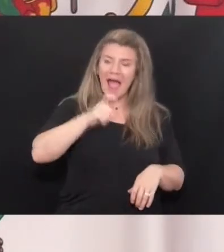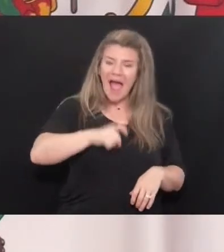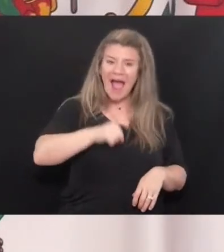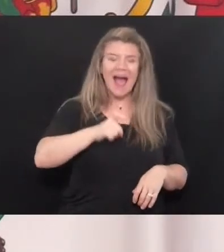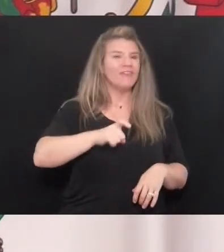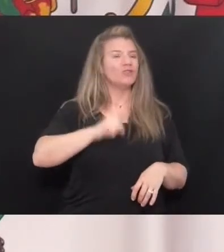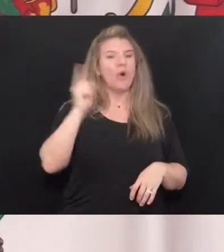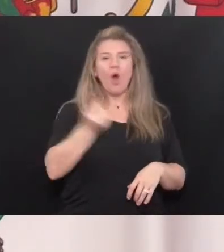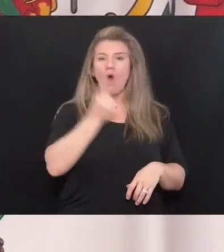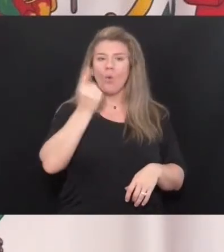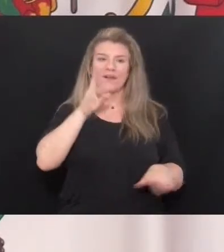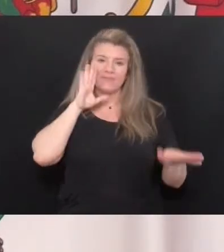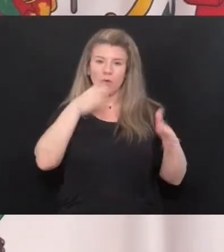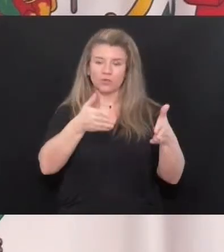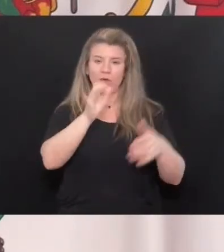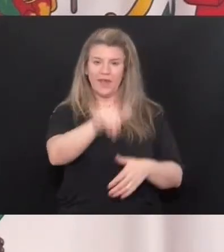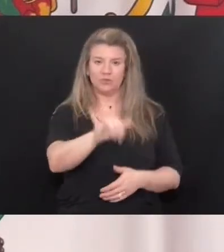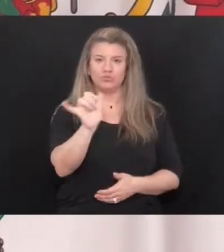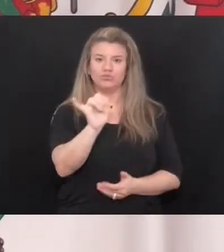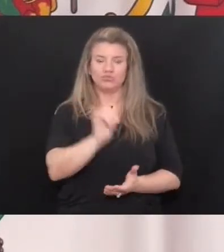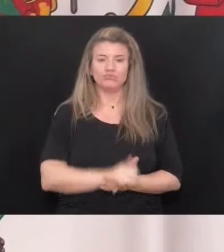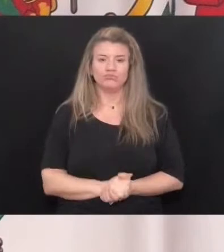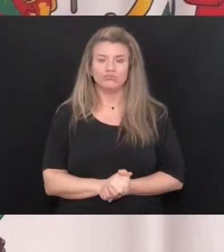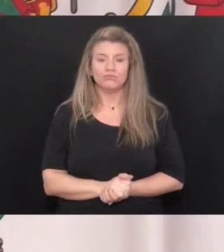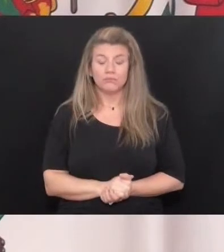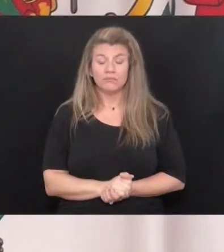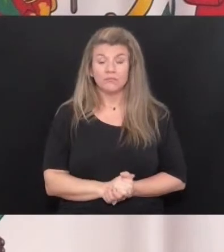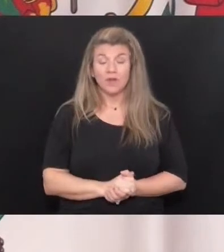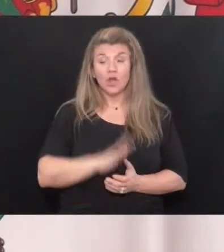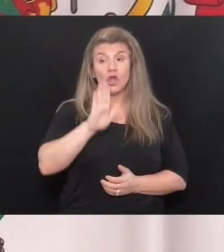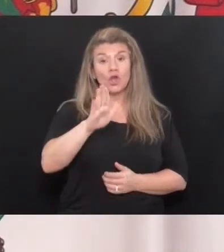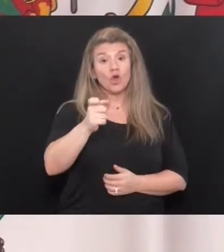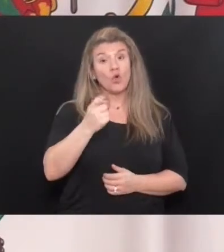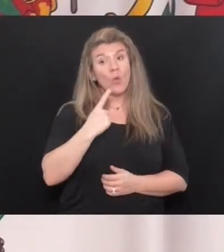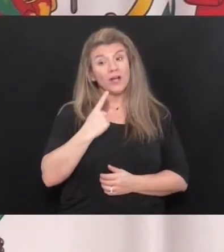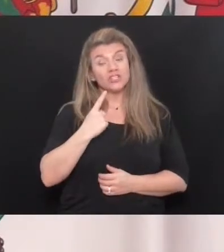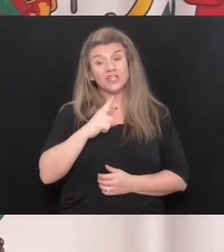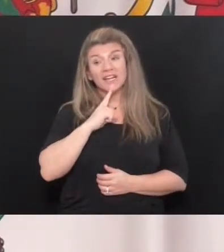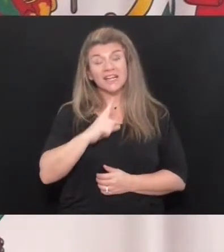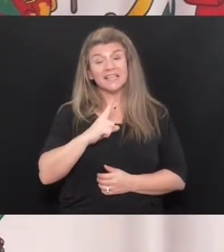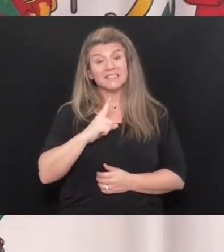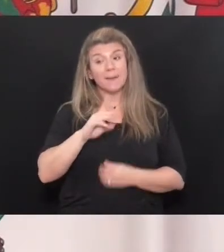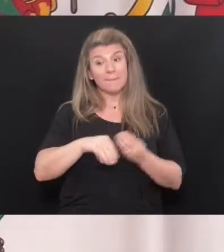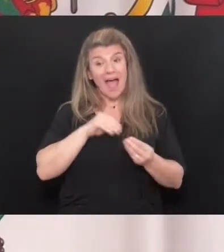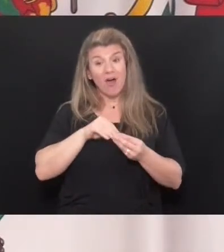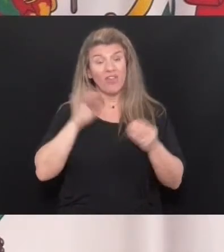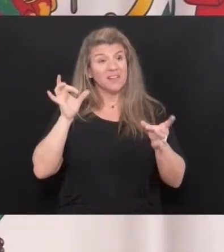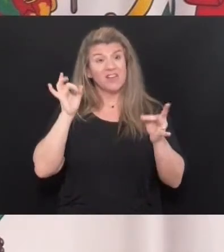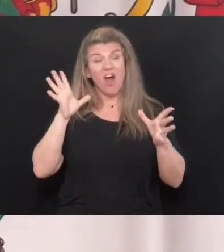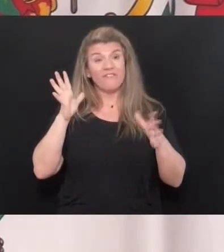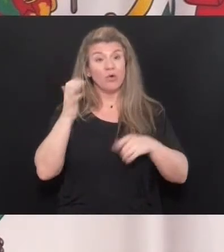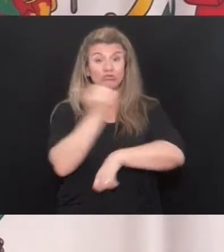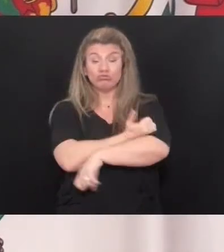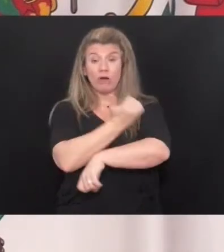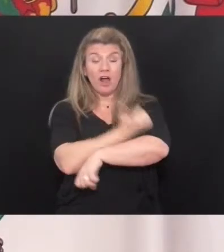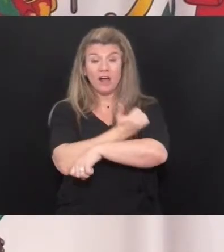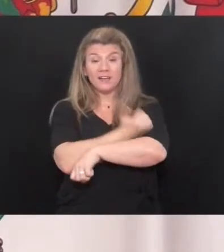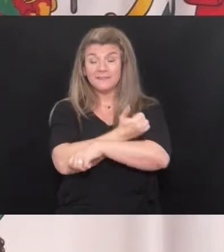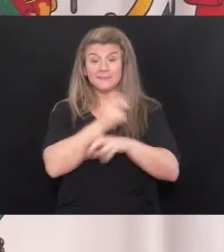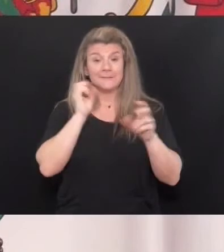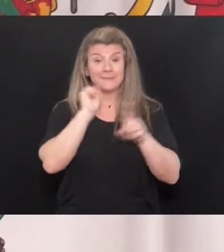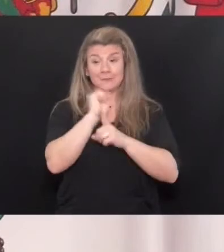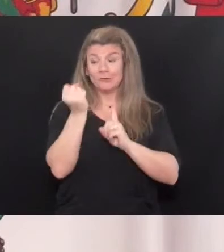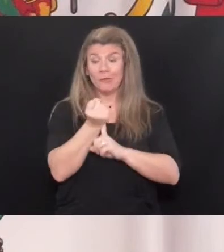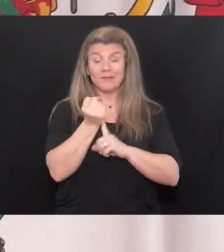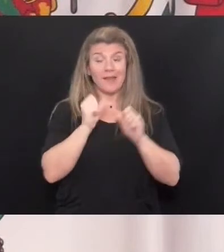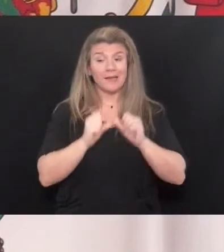absolutely always keep our eye on the ball. Paul, one of your question is about this terrible drug epidemic that continues to take